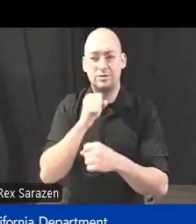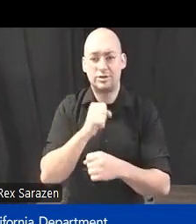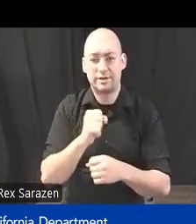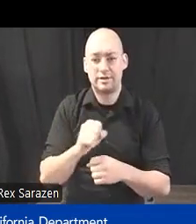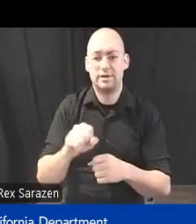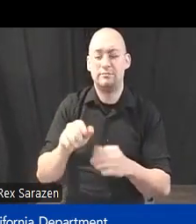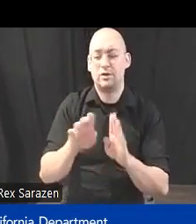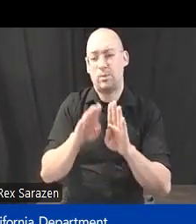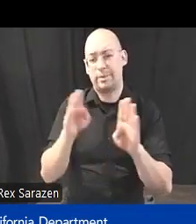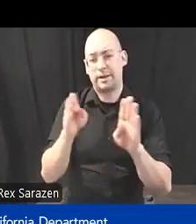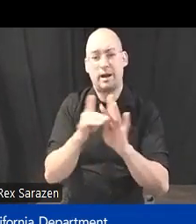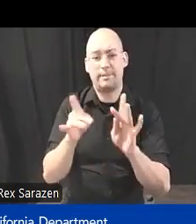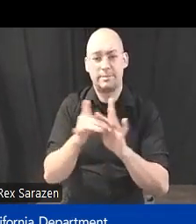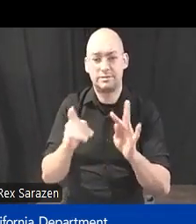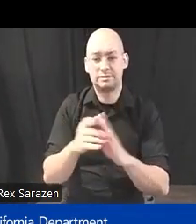remarks. Good morning, Susan.